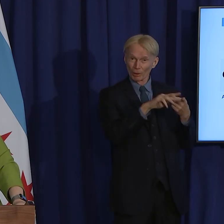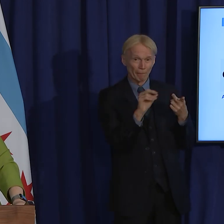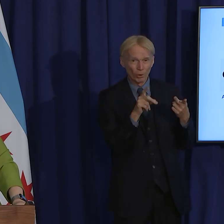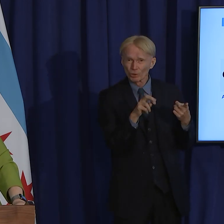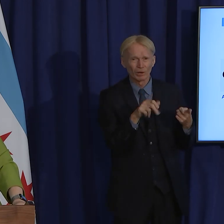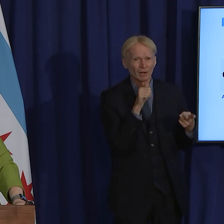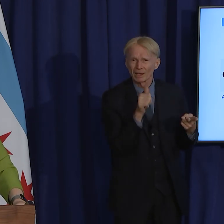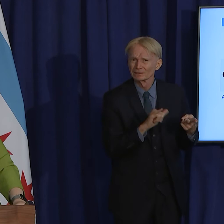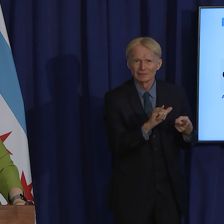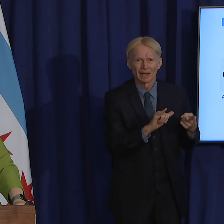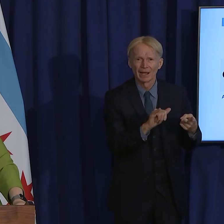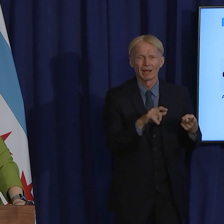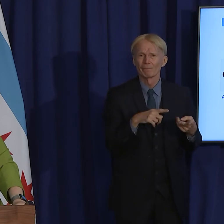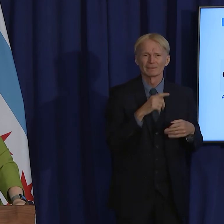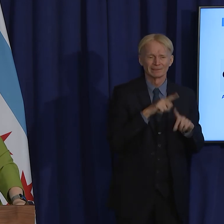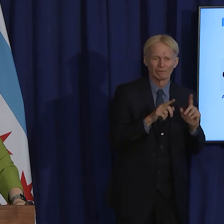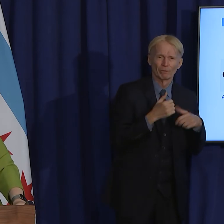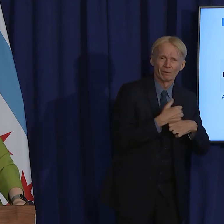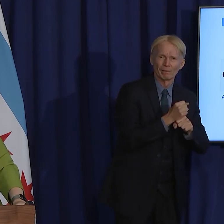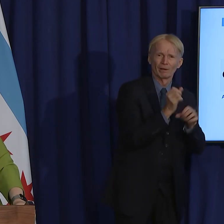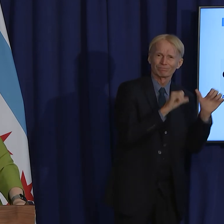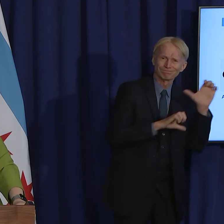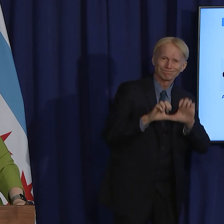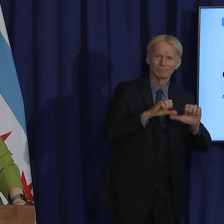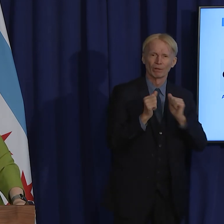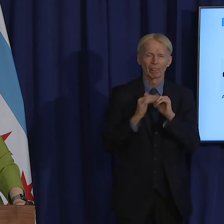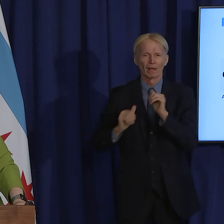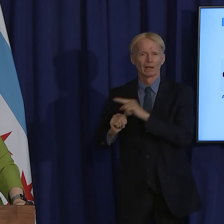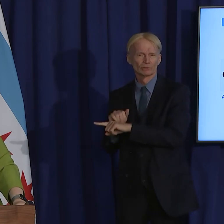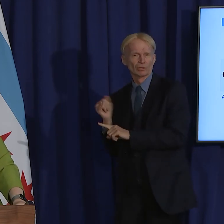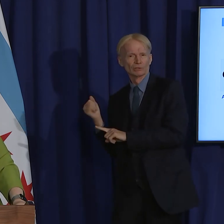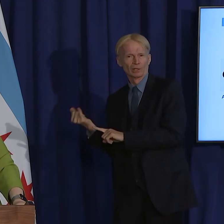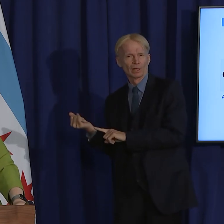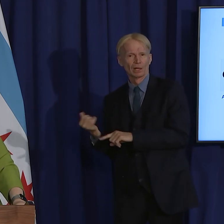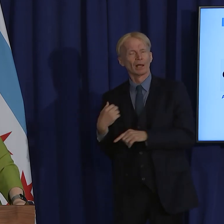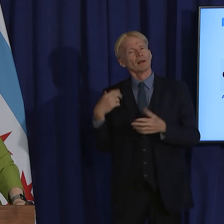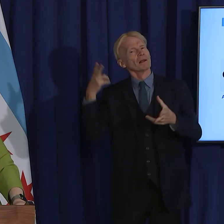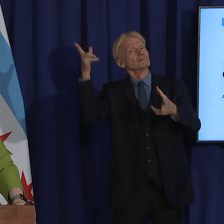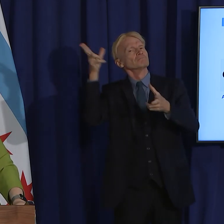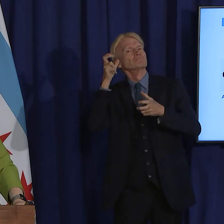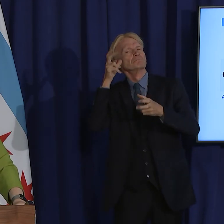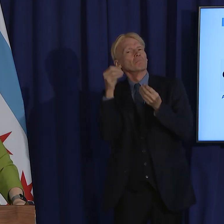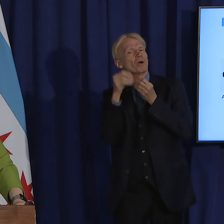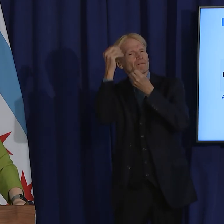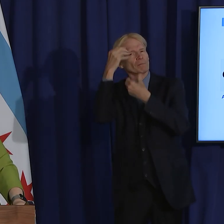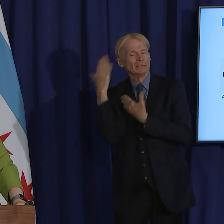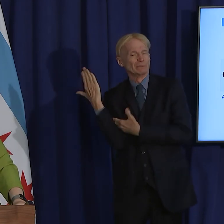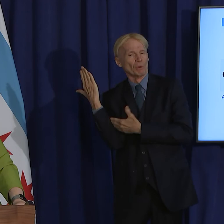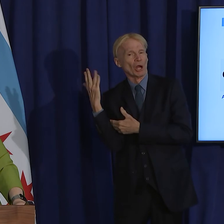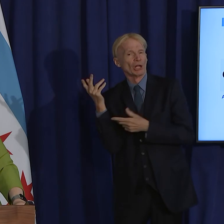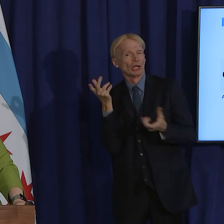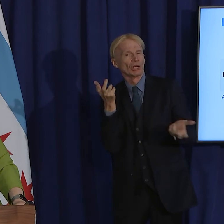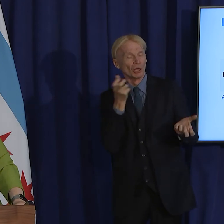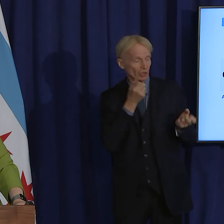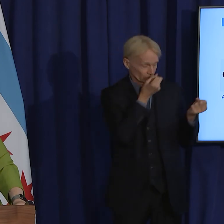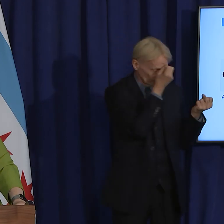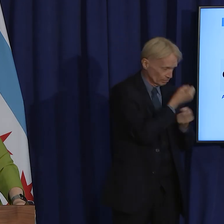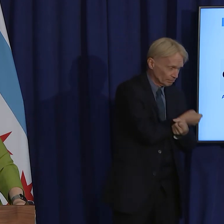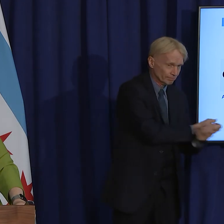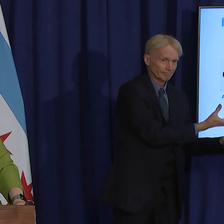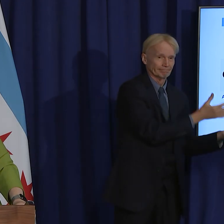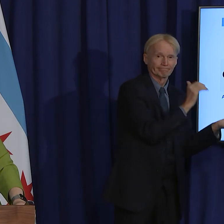So we're going to talk to people. I want to get the full information. We learned about this morning, like everybody else did. And so I want to make sure